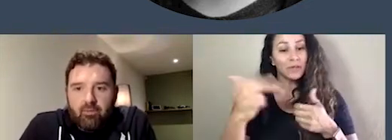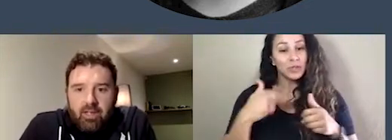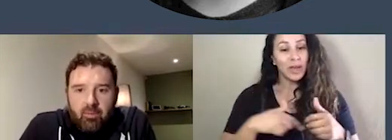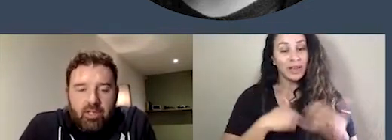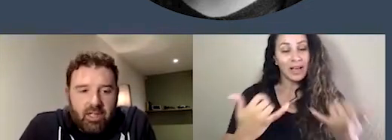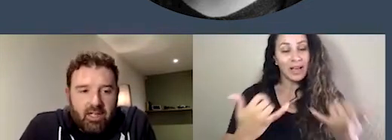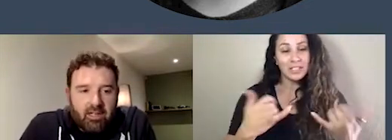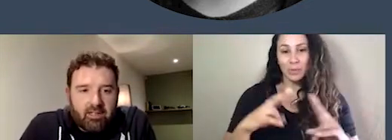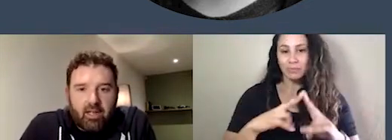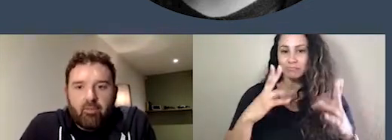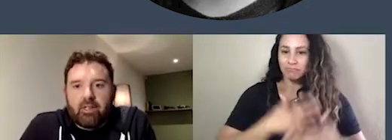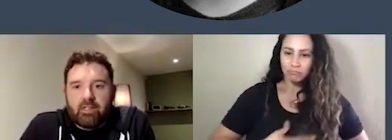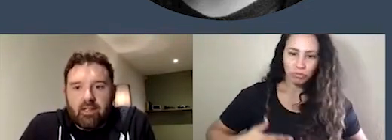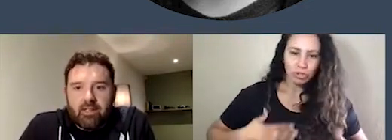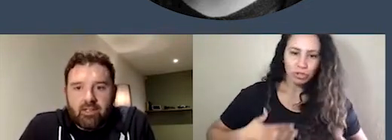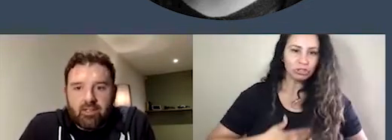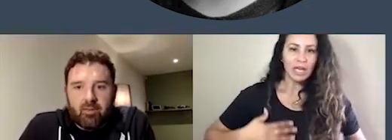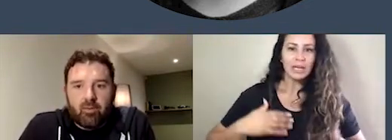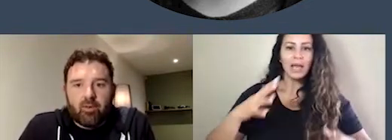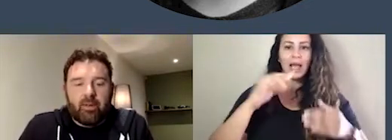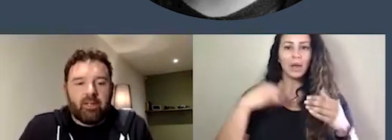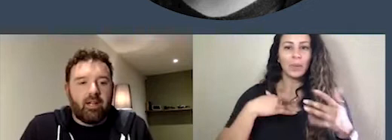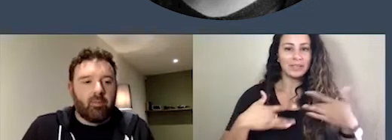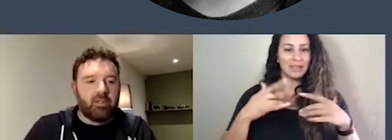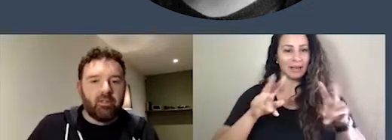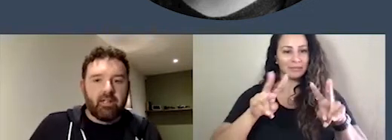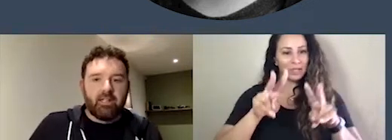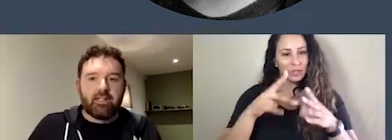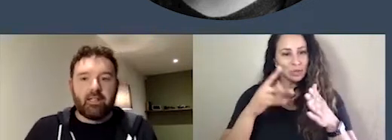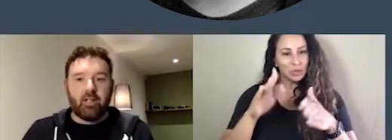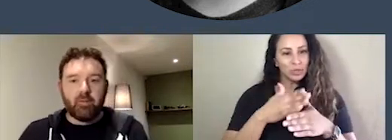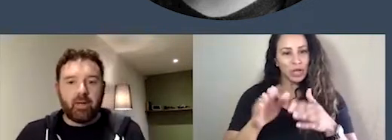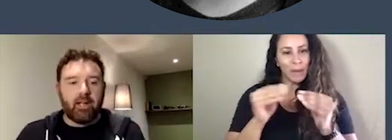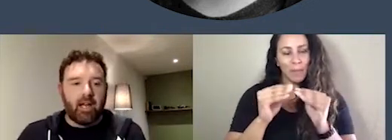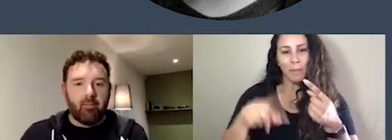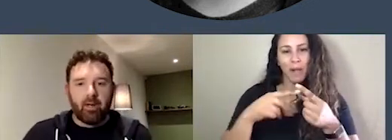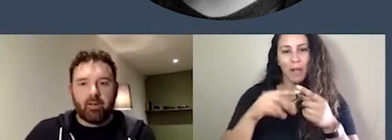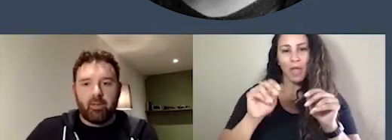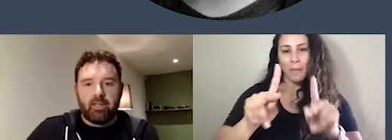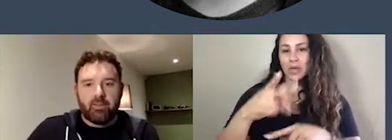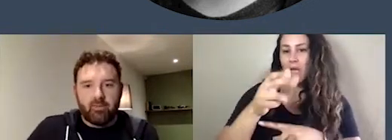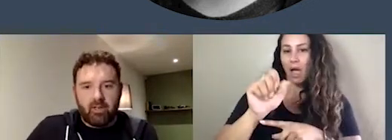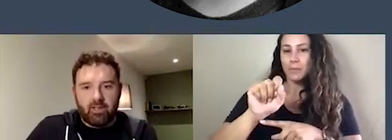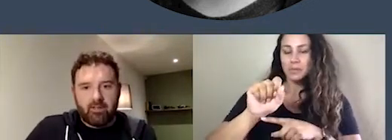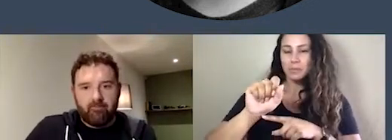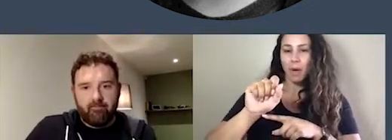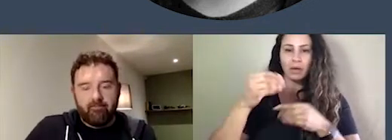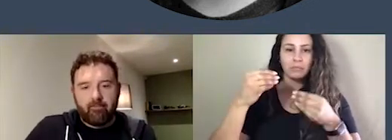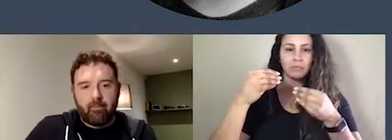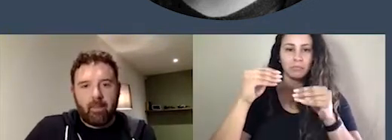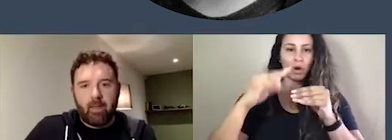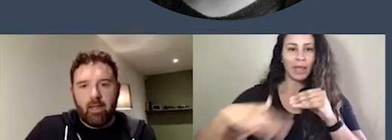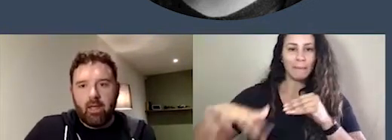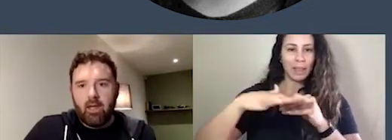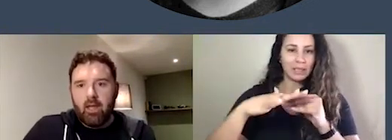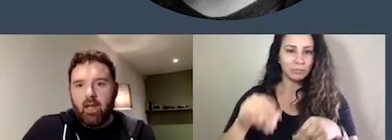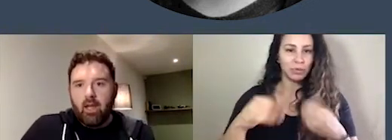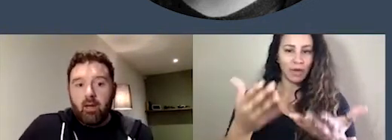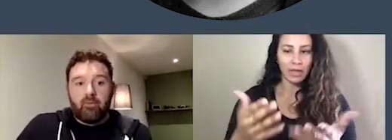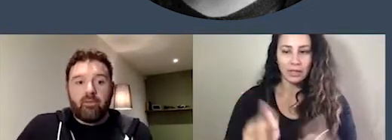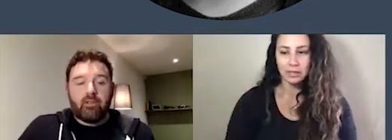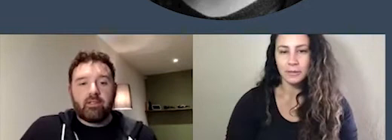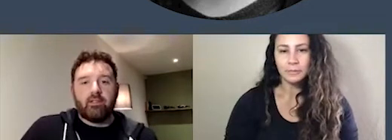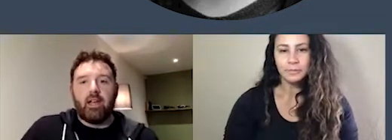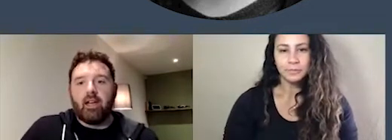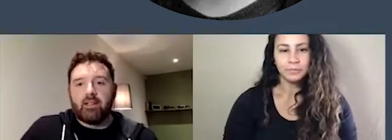We really appreciate it, and we're excited to share more about the opportunities that the HubSpot App Marketplace provides.